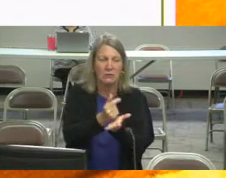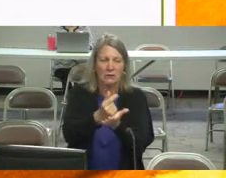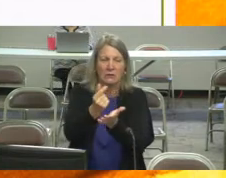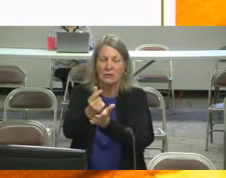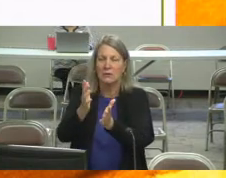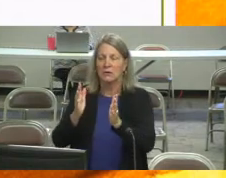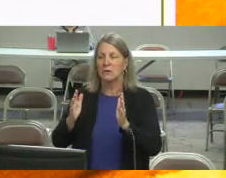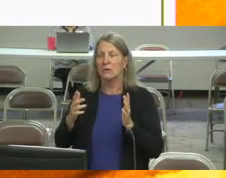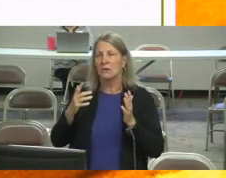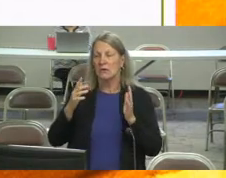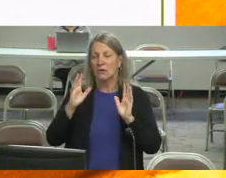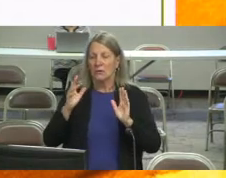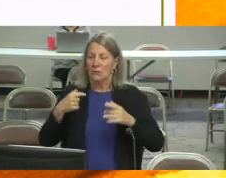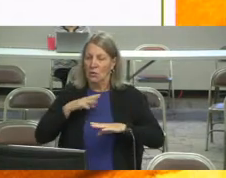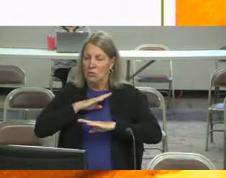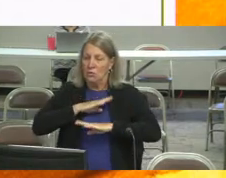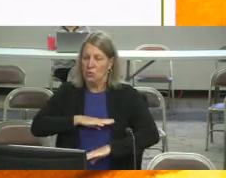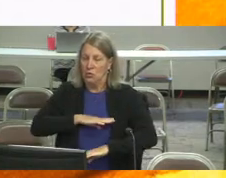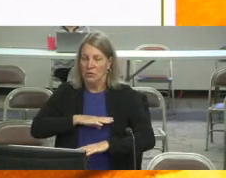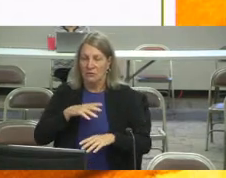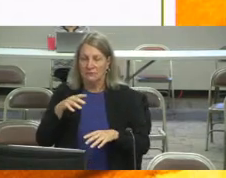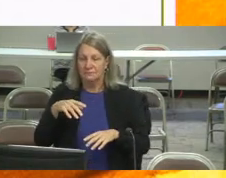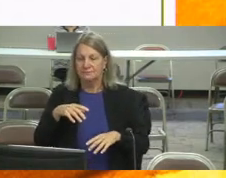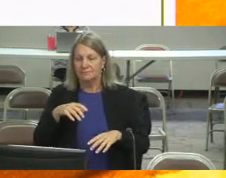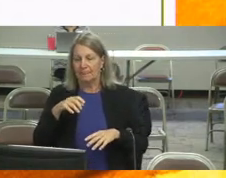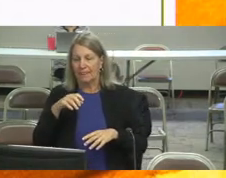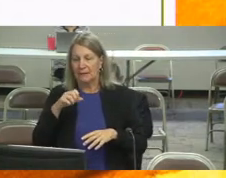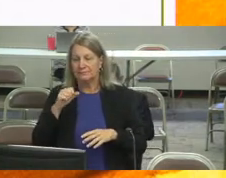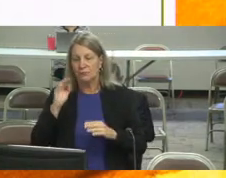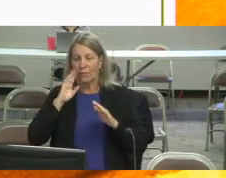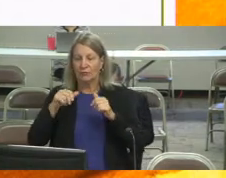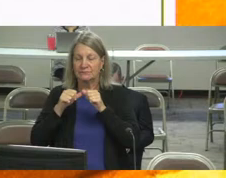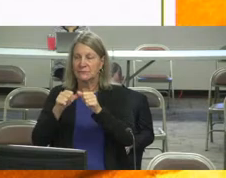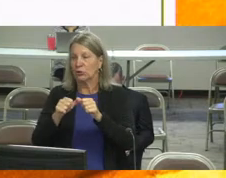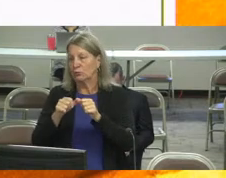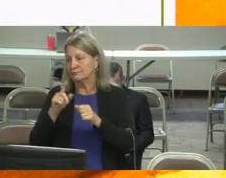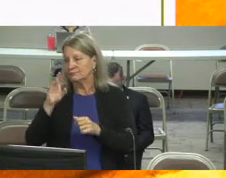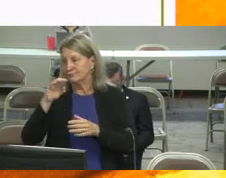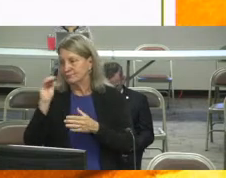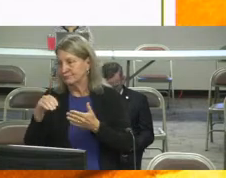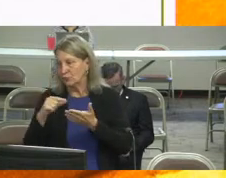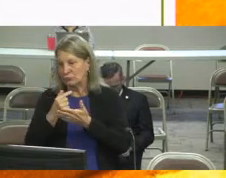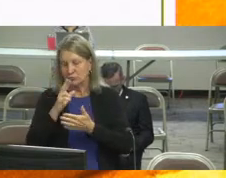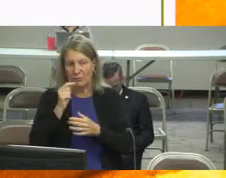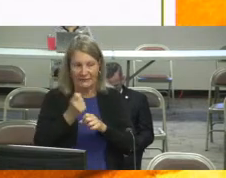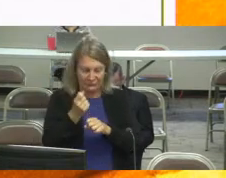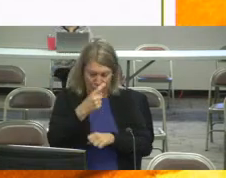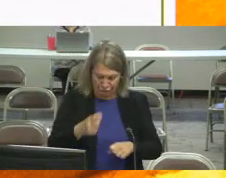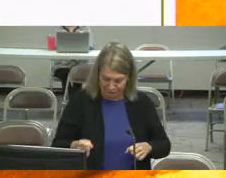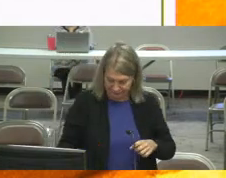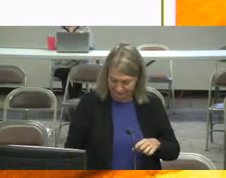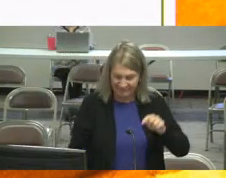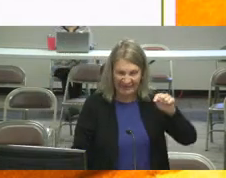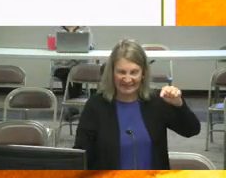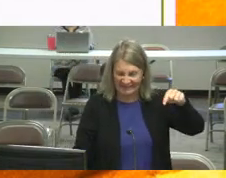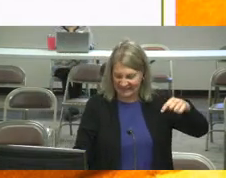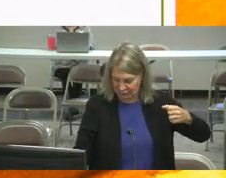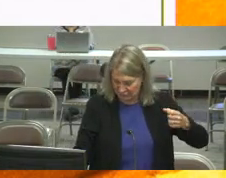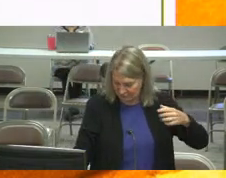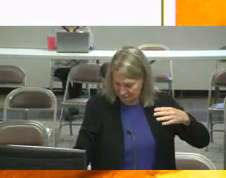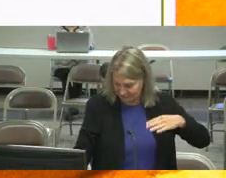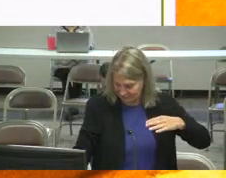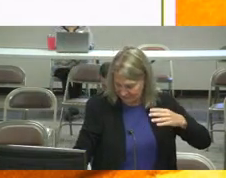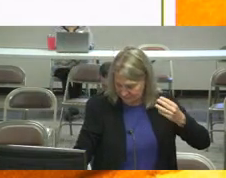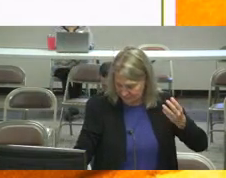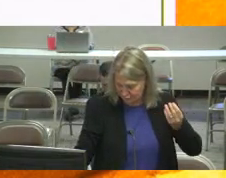there but we made it through and everybody graduated so that was a huge relief so we hope to maintain that